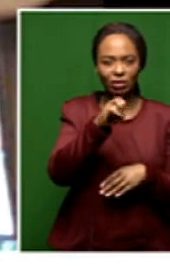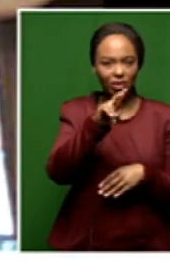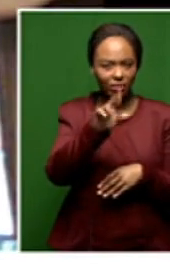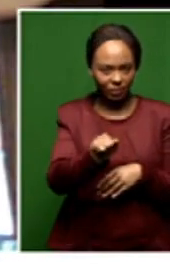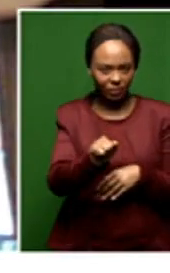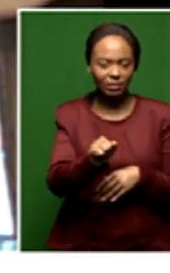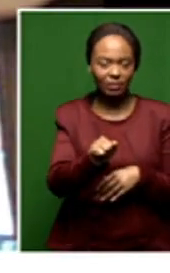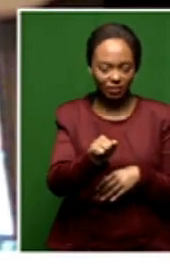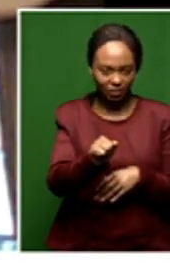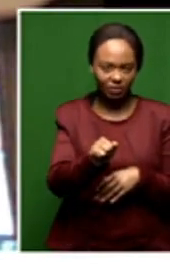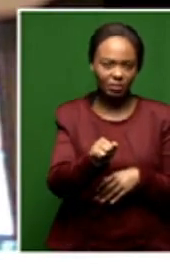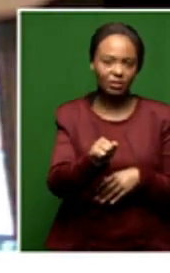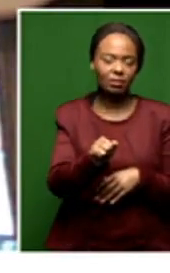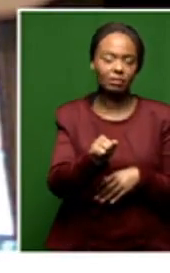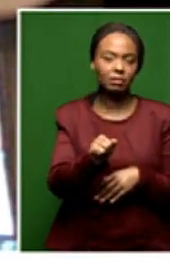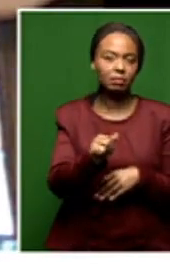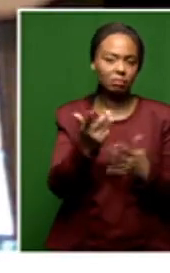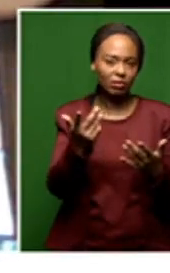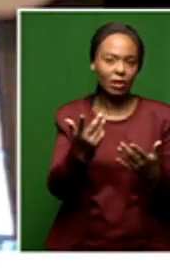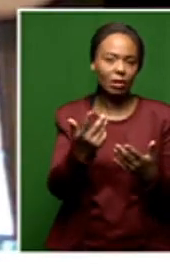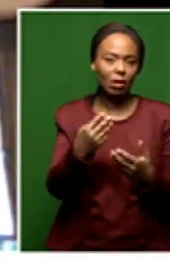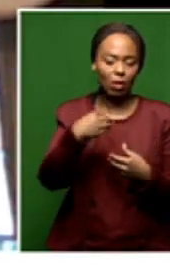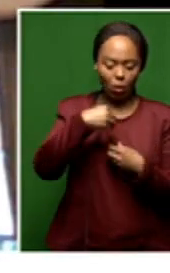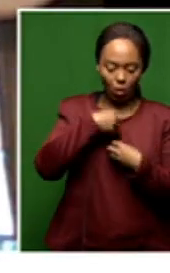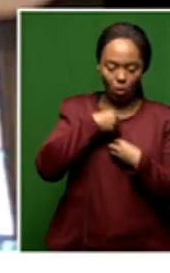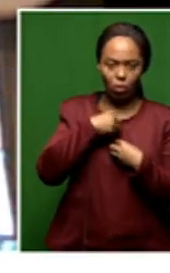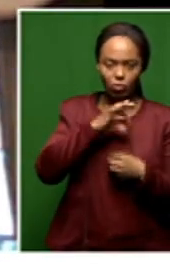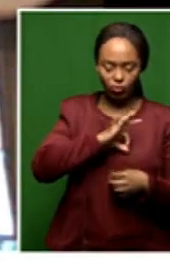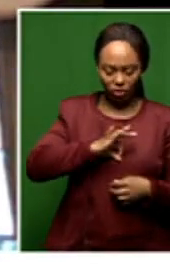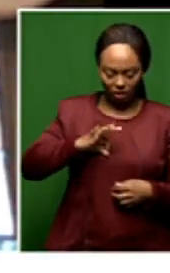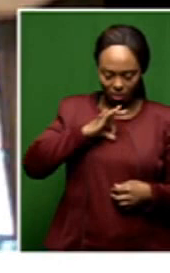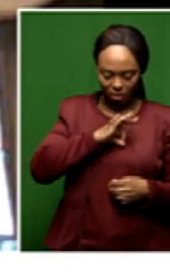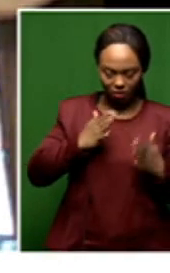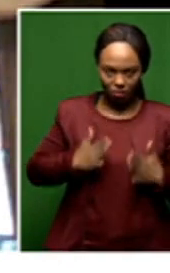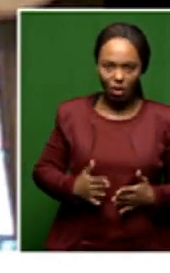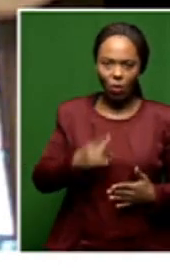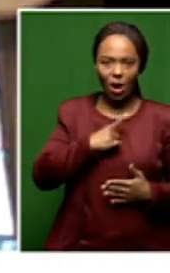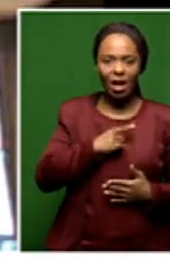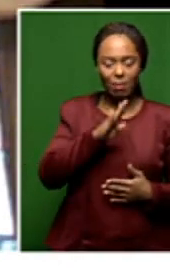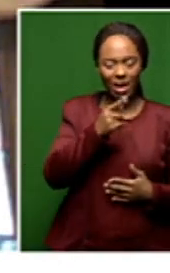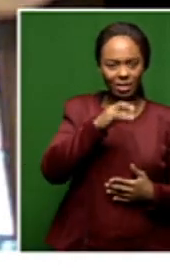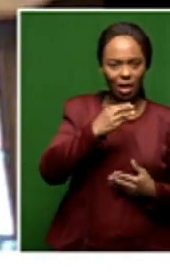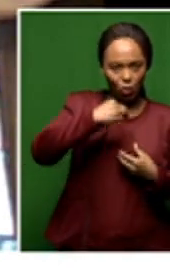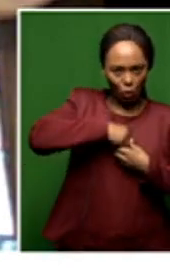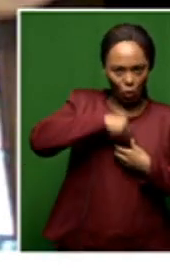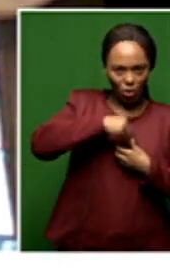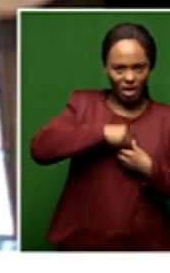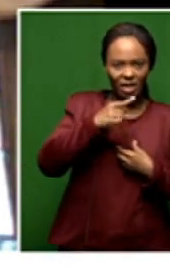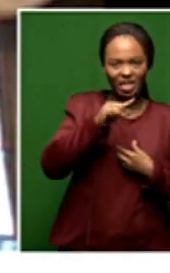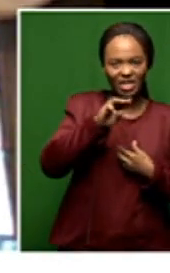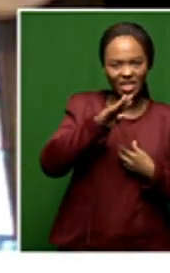than we are our own body cells. There are more of them in us than us.